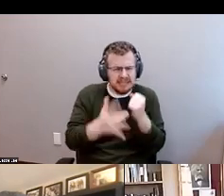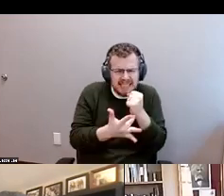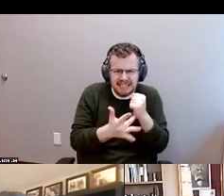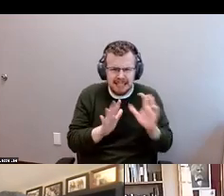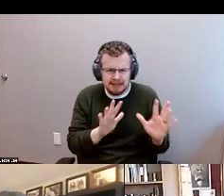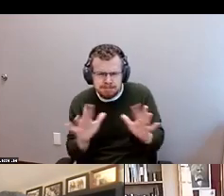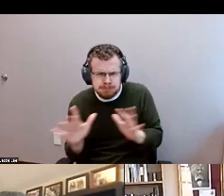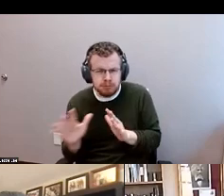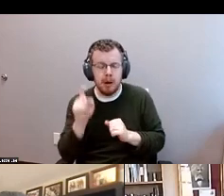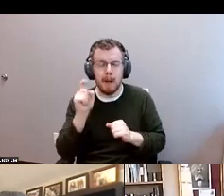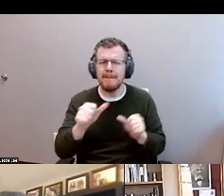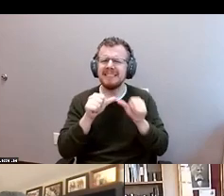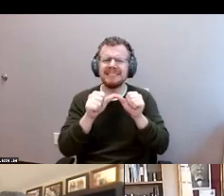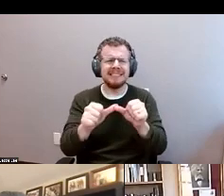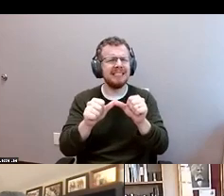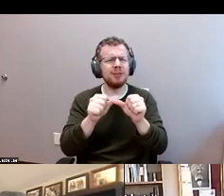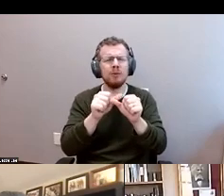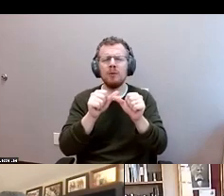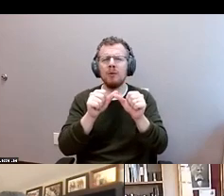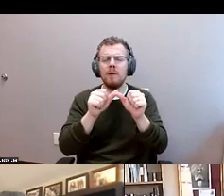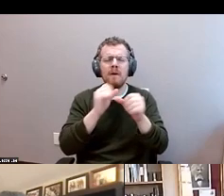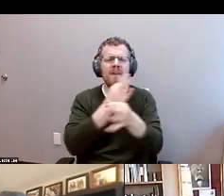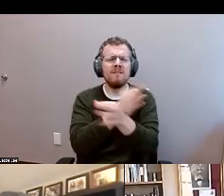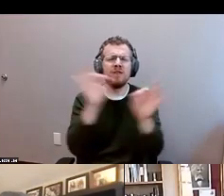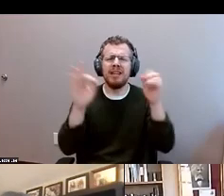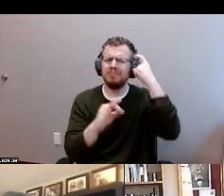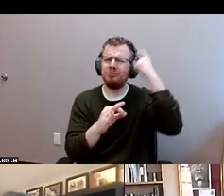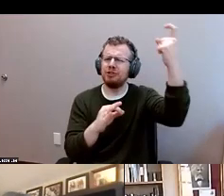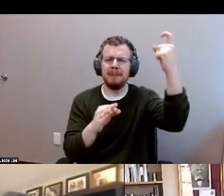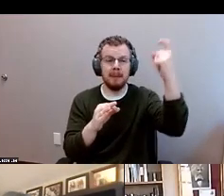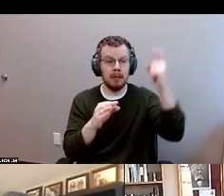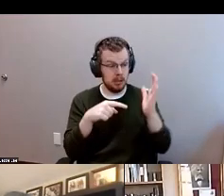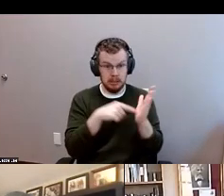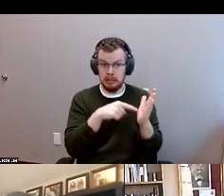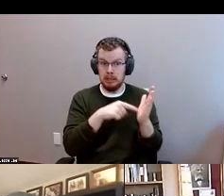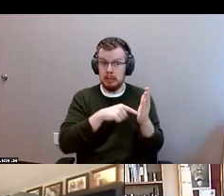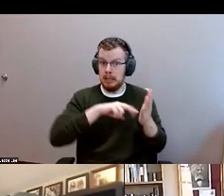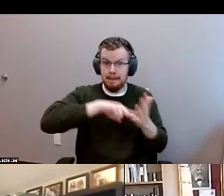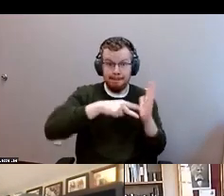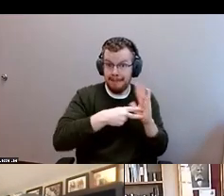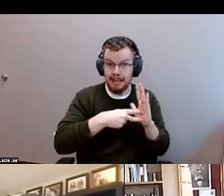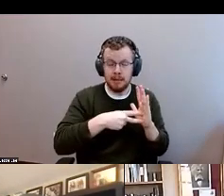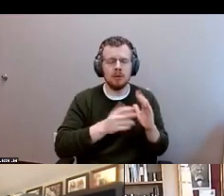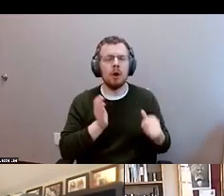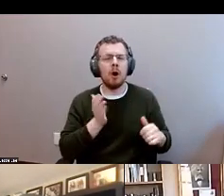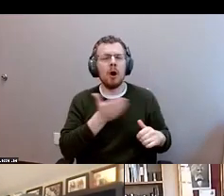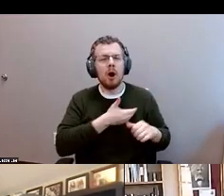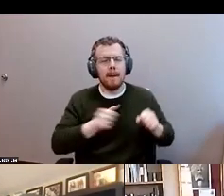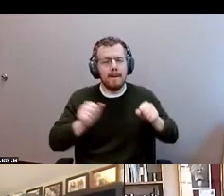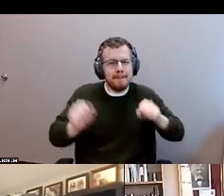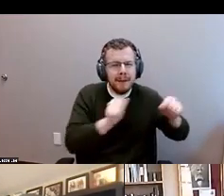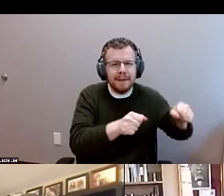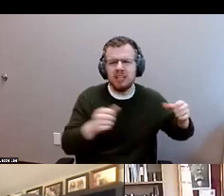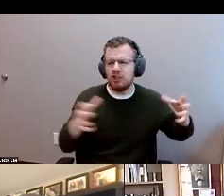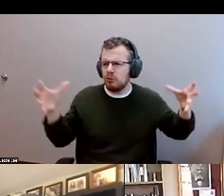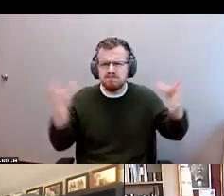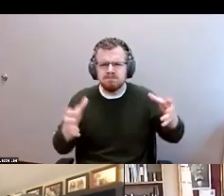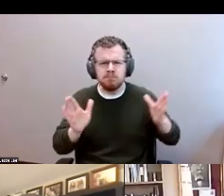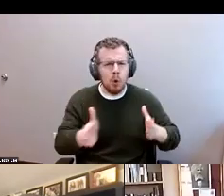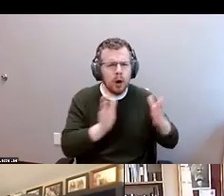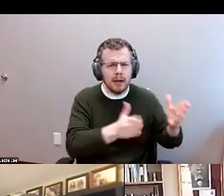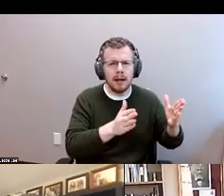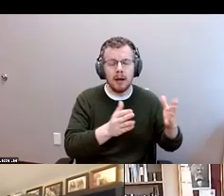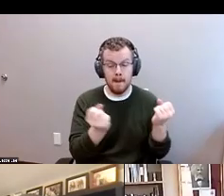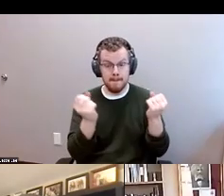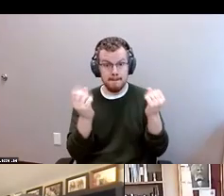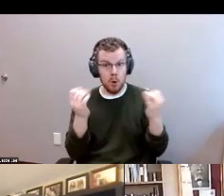see, freedom dreaming is at its heart about our ability to organize not just a multiracial vision